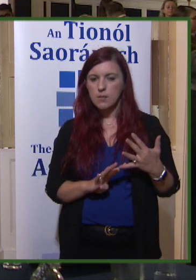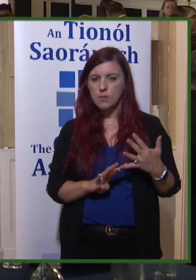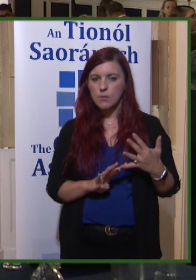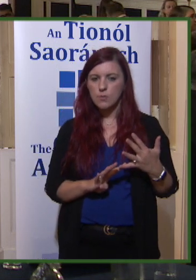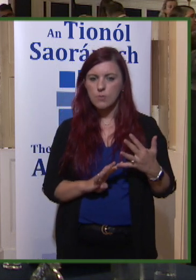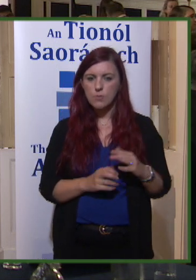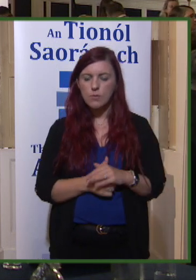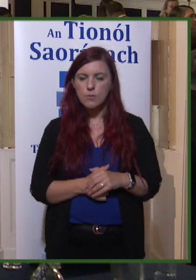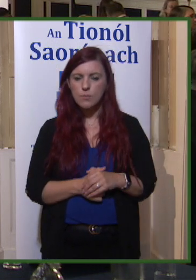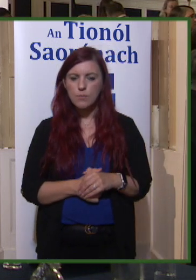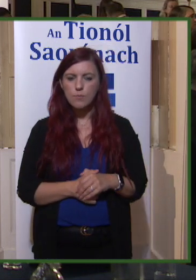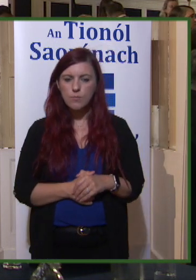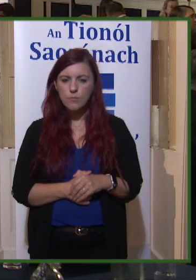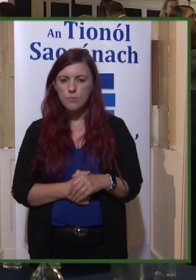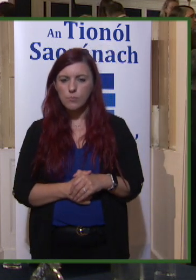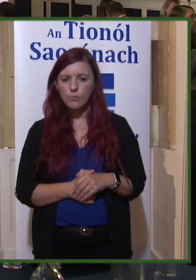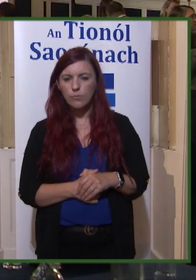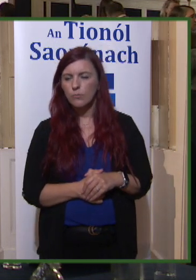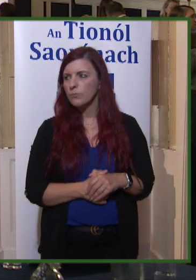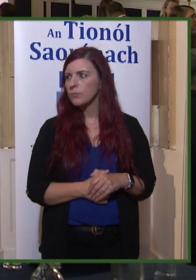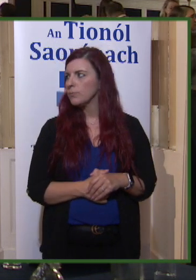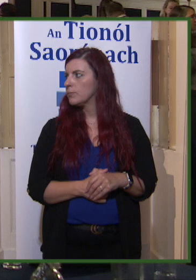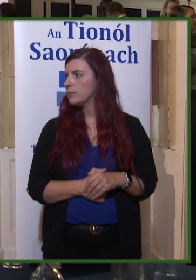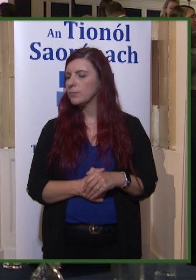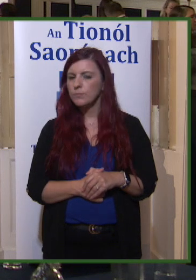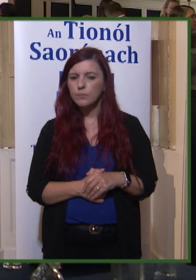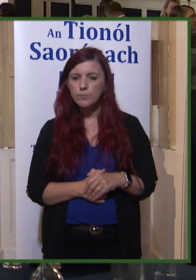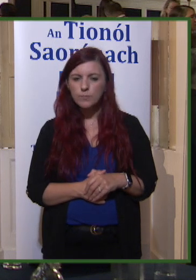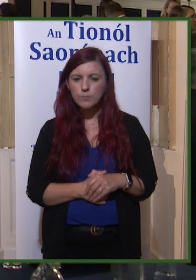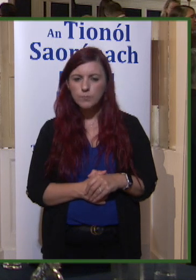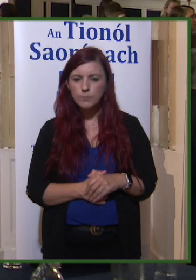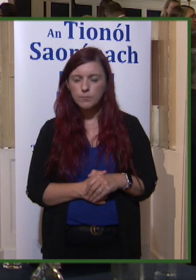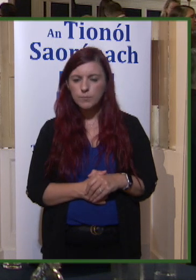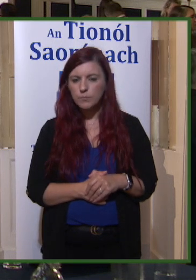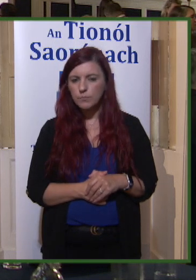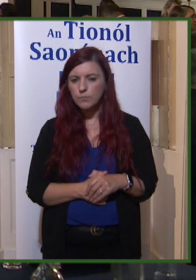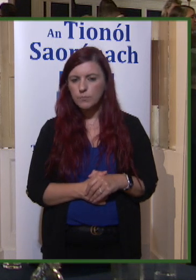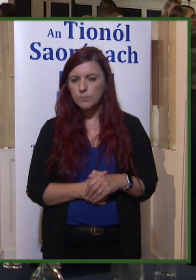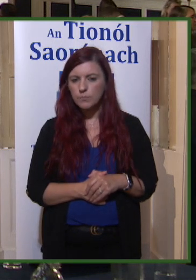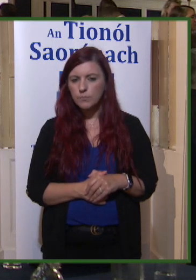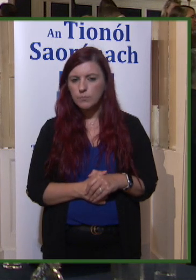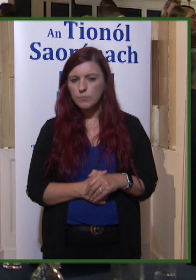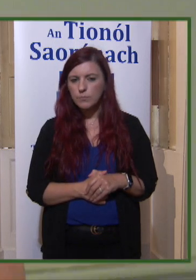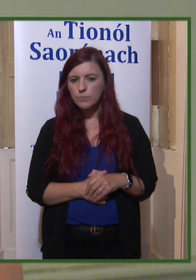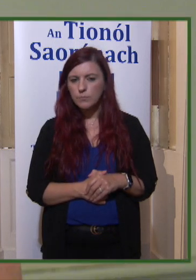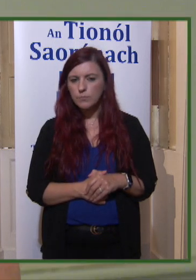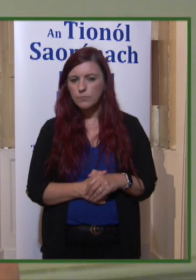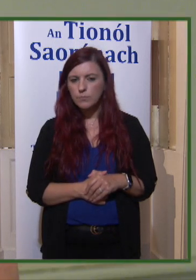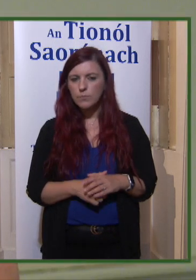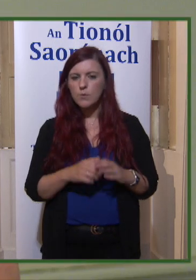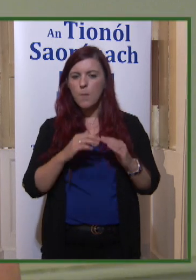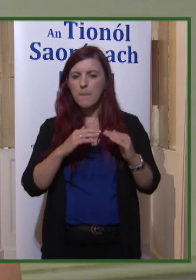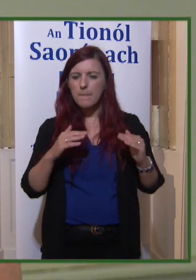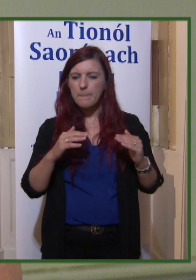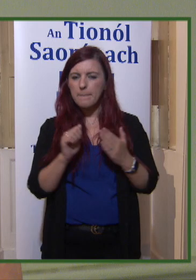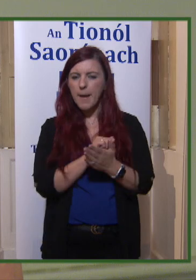Hello, thanks very much. This is Natasha. We had one proposed change to ballot paper